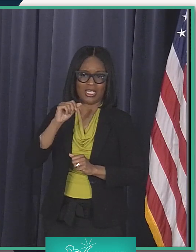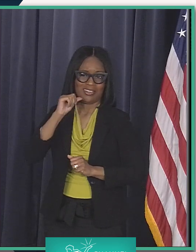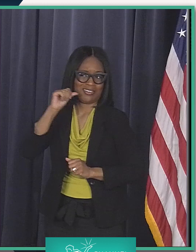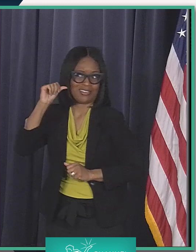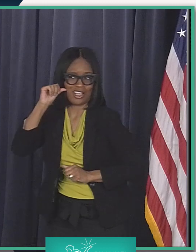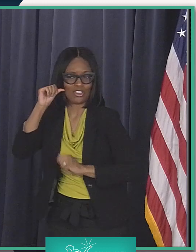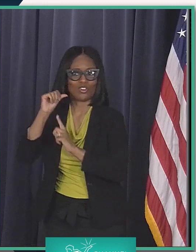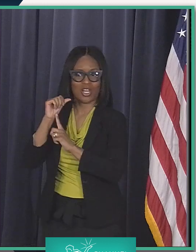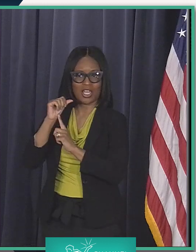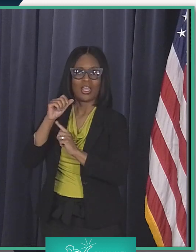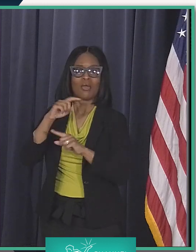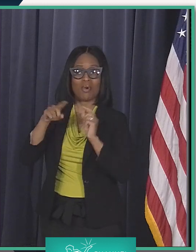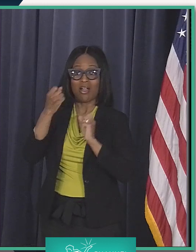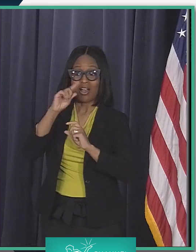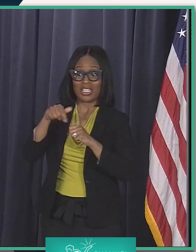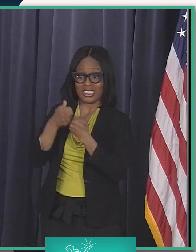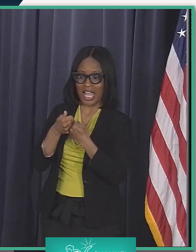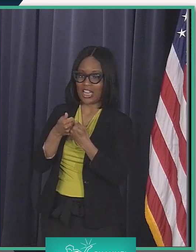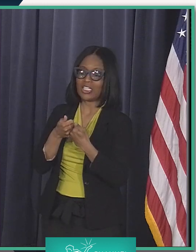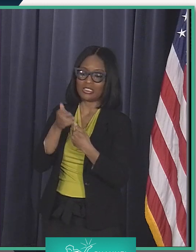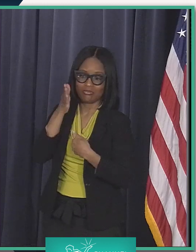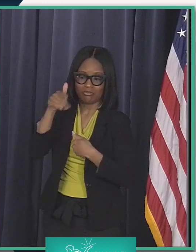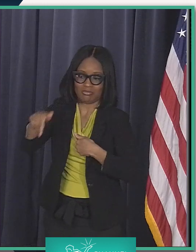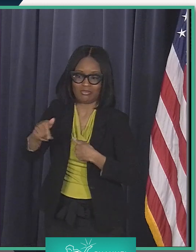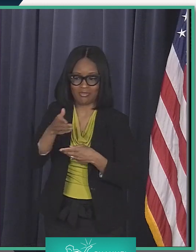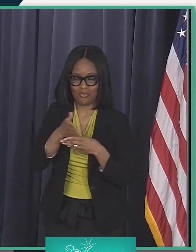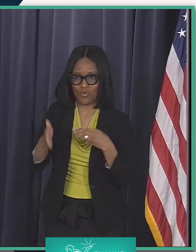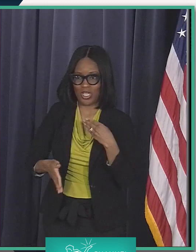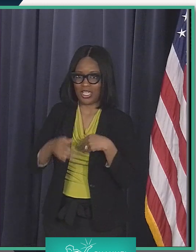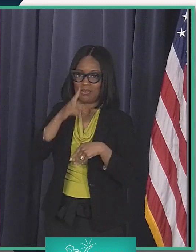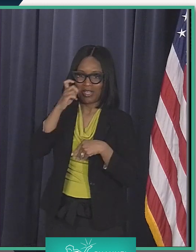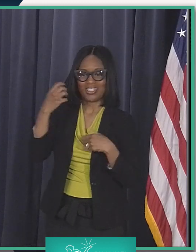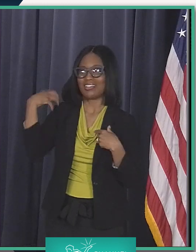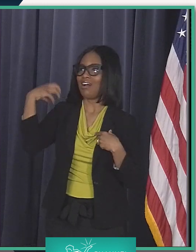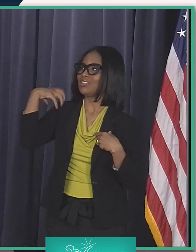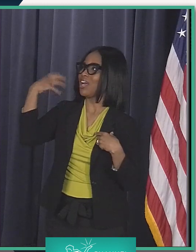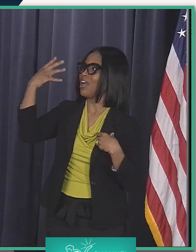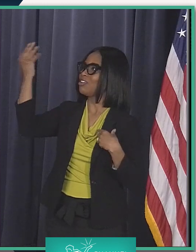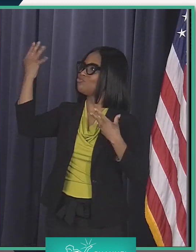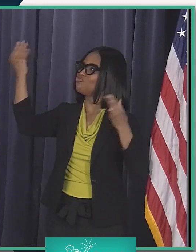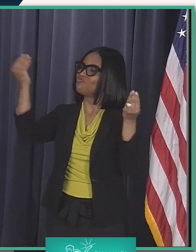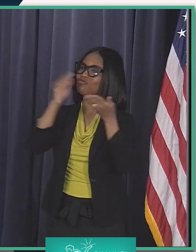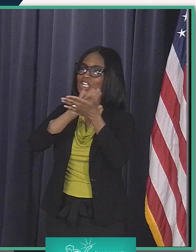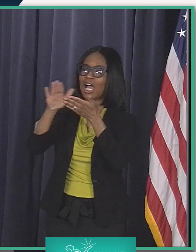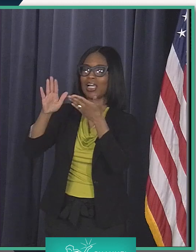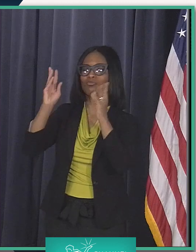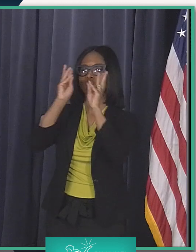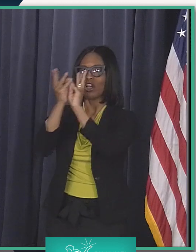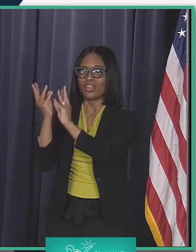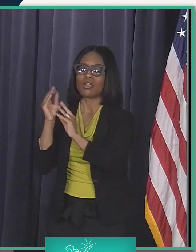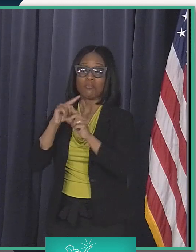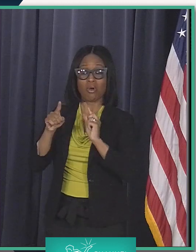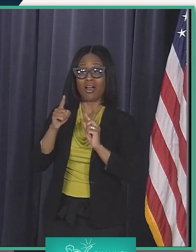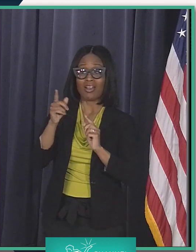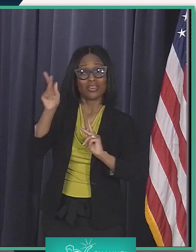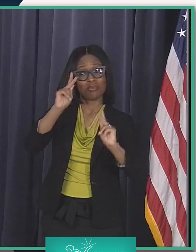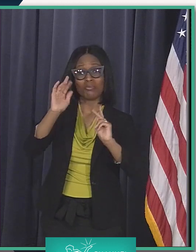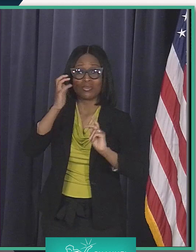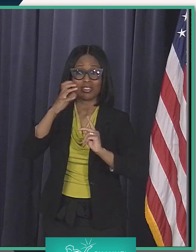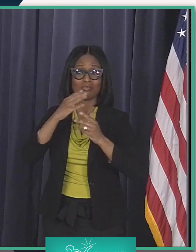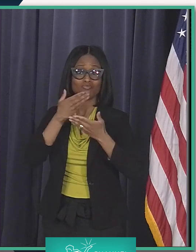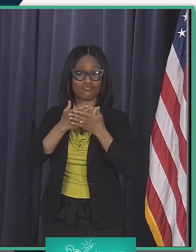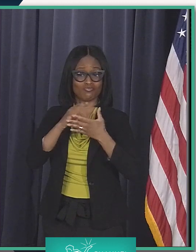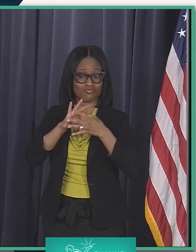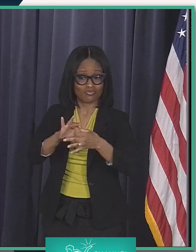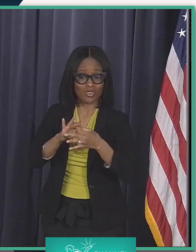And the challenge is going to be this weekend if we have the nice weather predicted. But we're getting good cooperation, and we're seeing